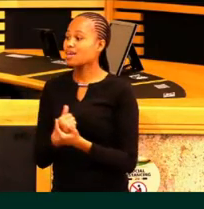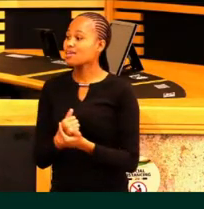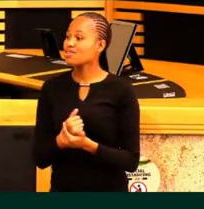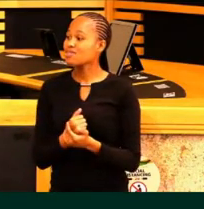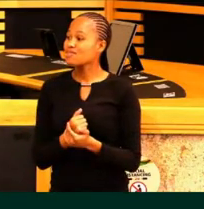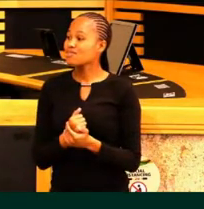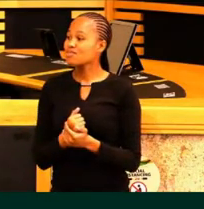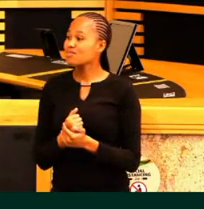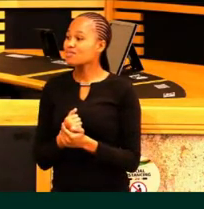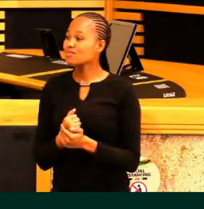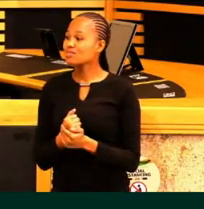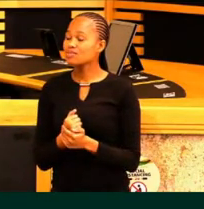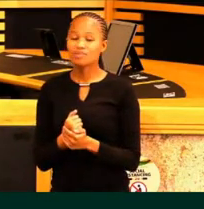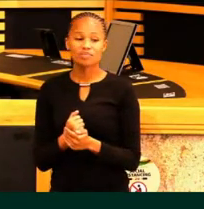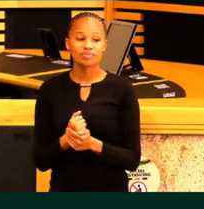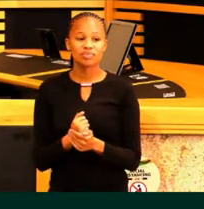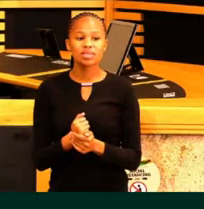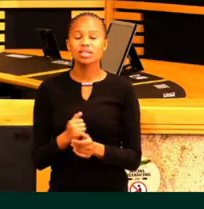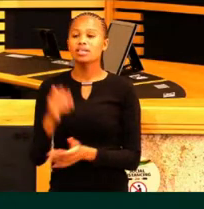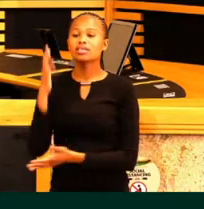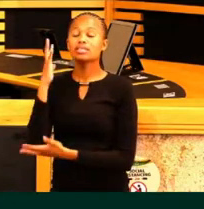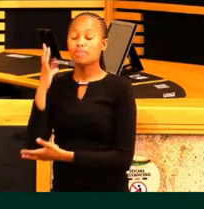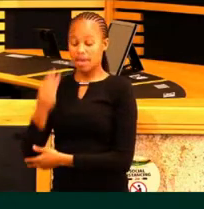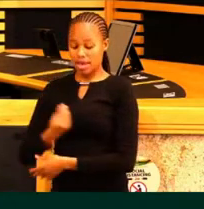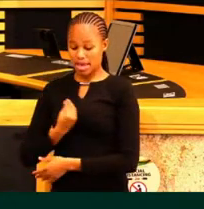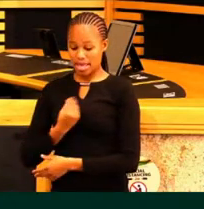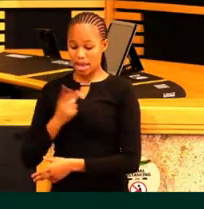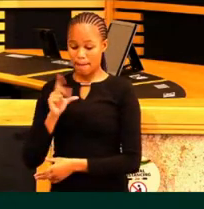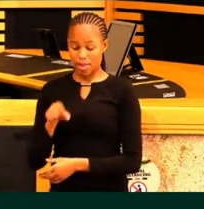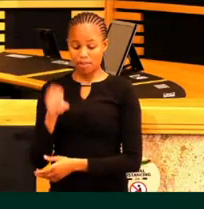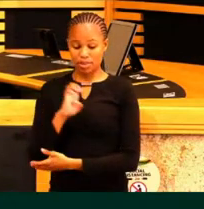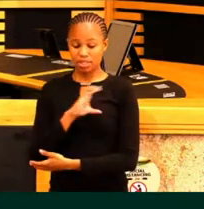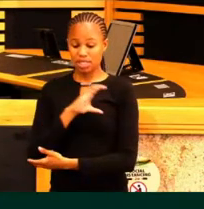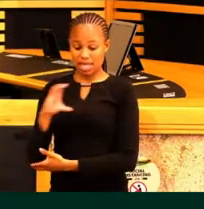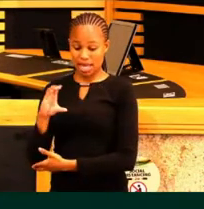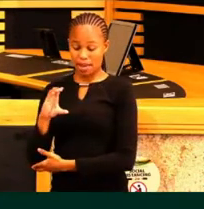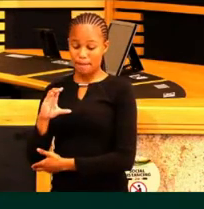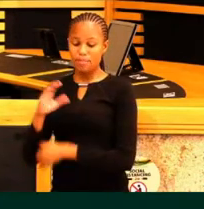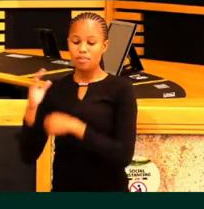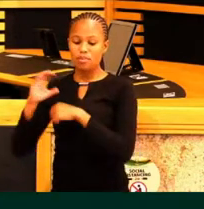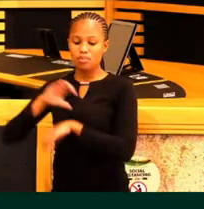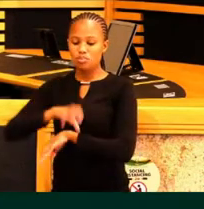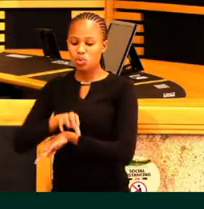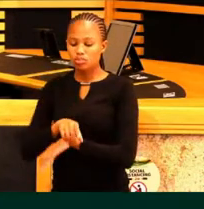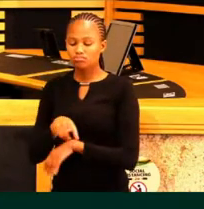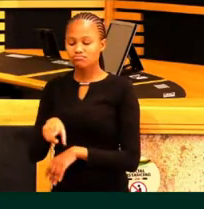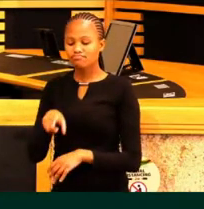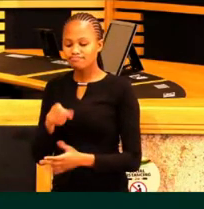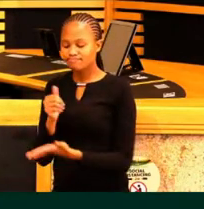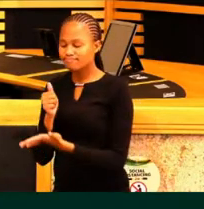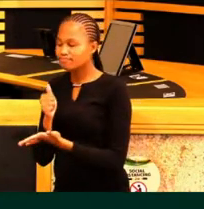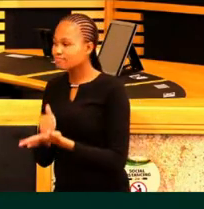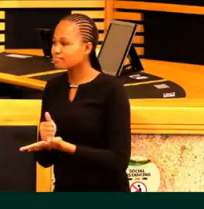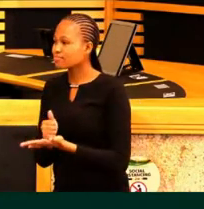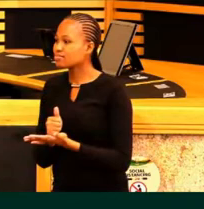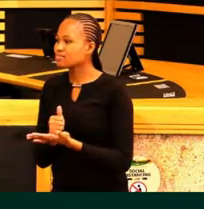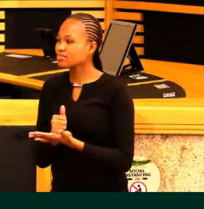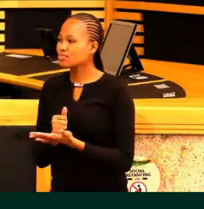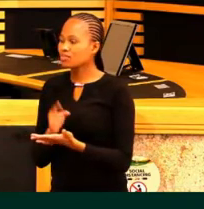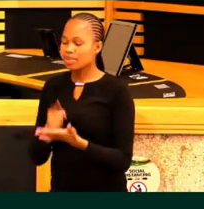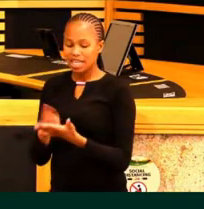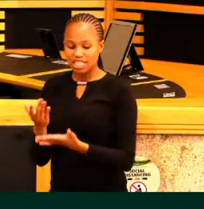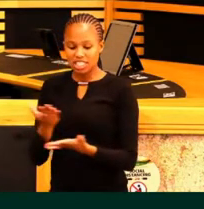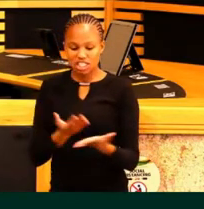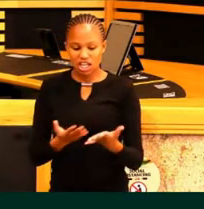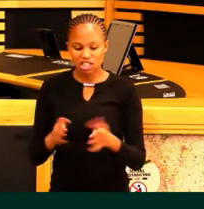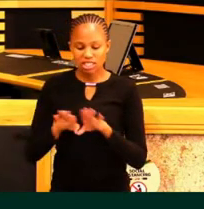it goes without saying speaker that young people of the Eastern Cape province hunger to sit at the discussion